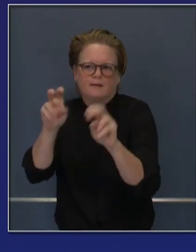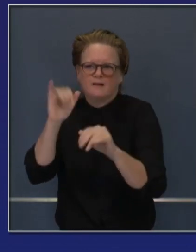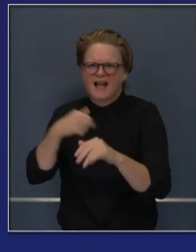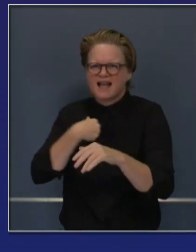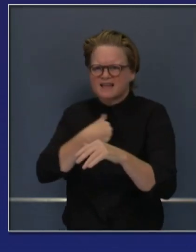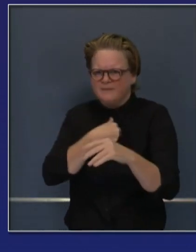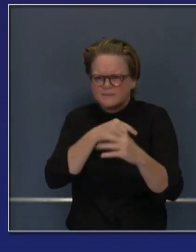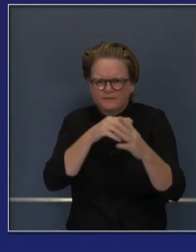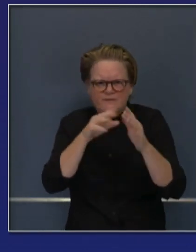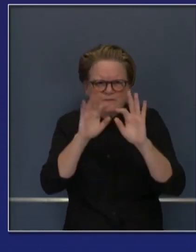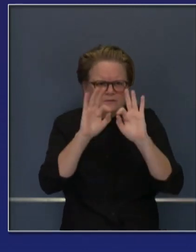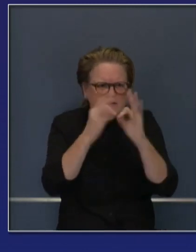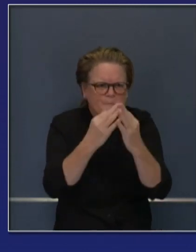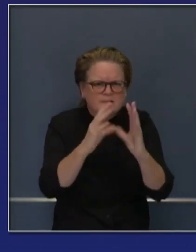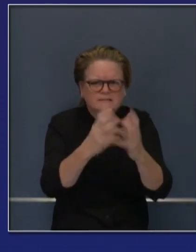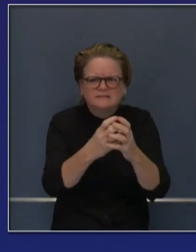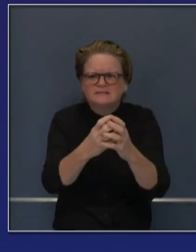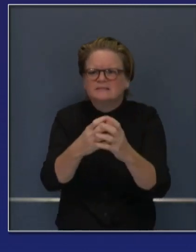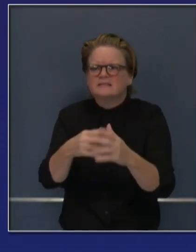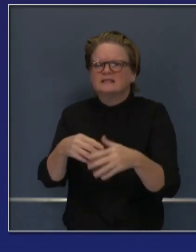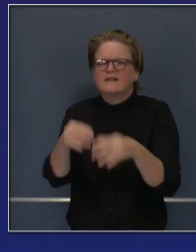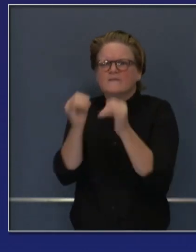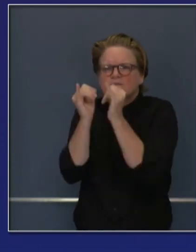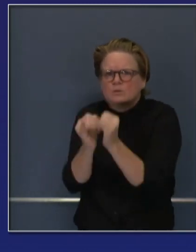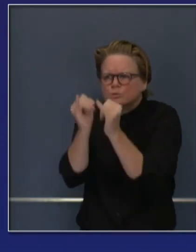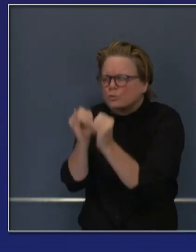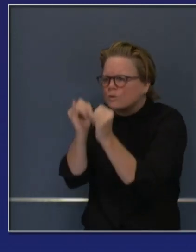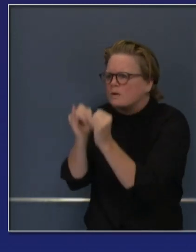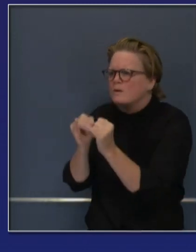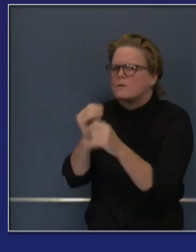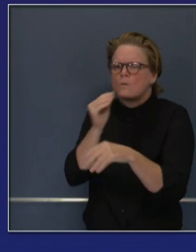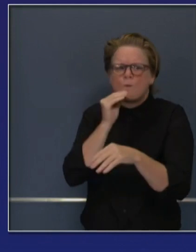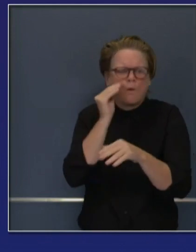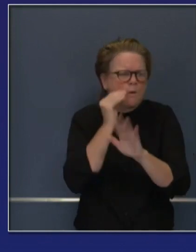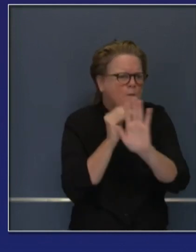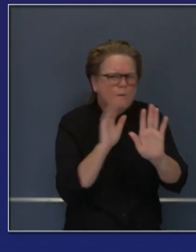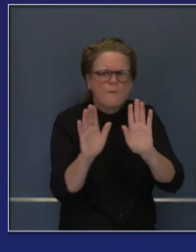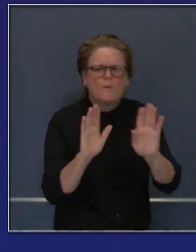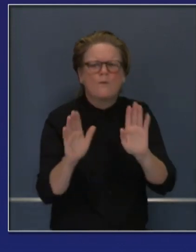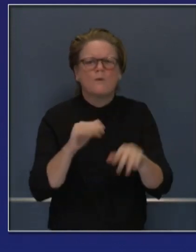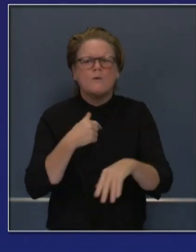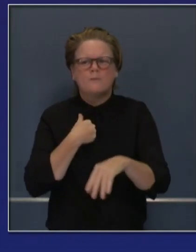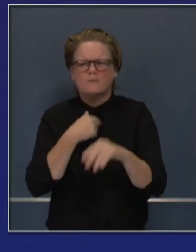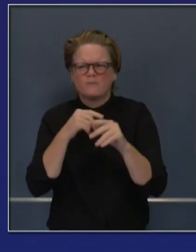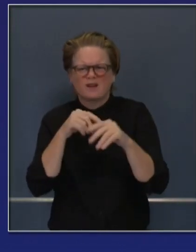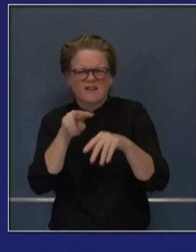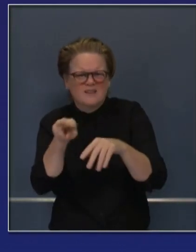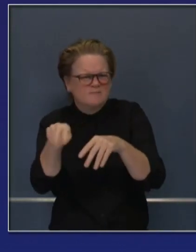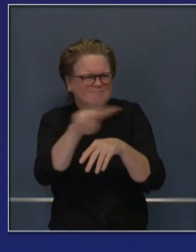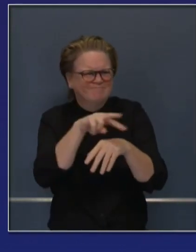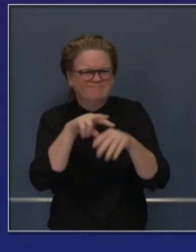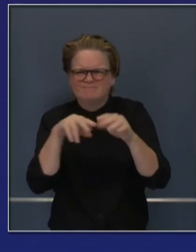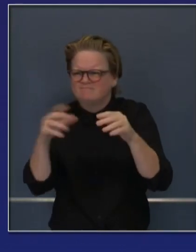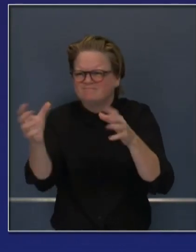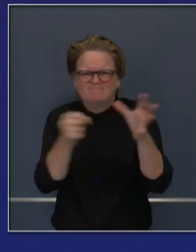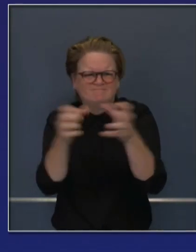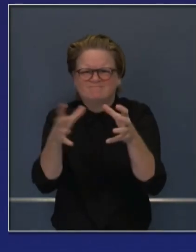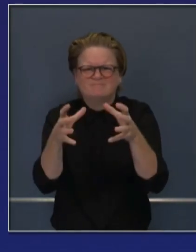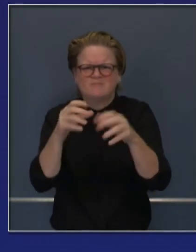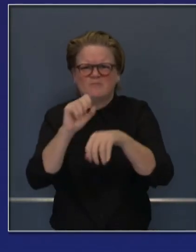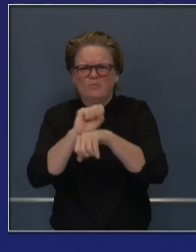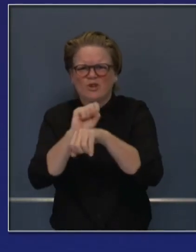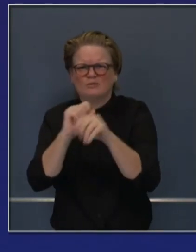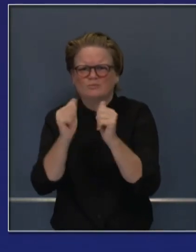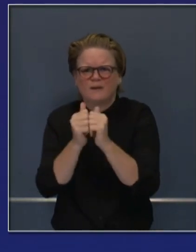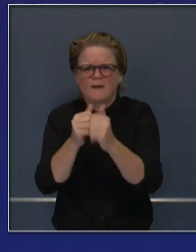household by household, and we can certainly make a difference here. So